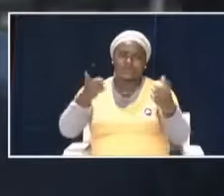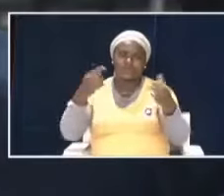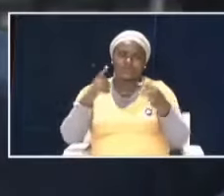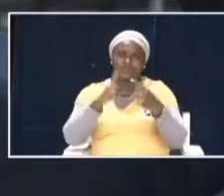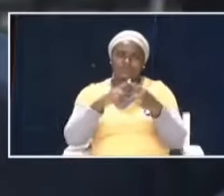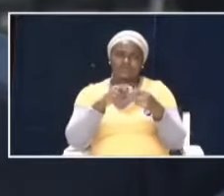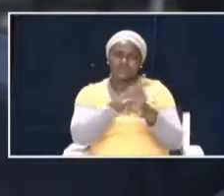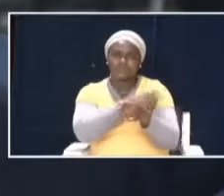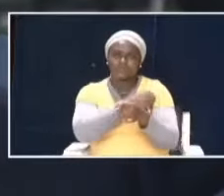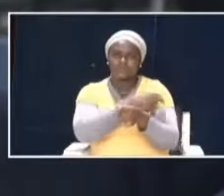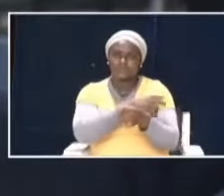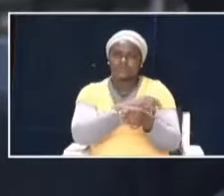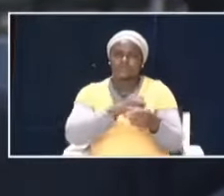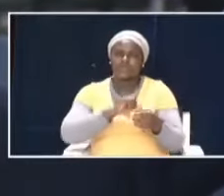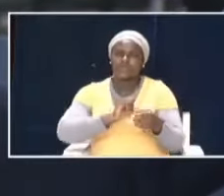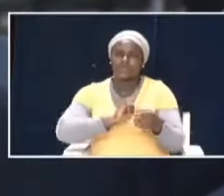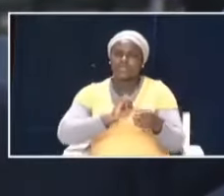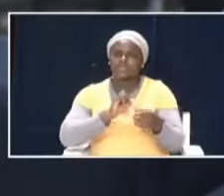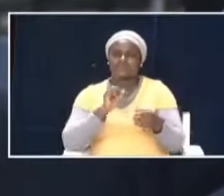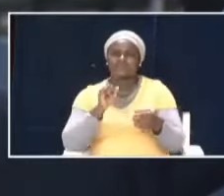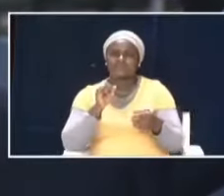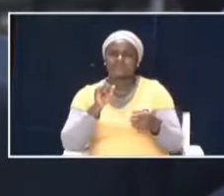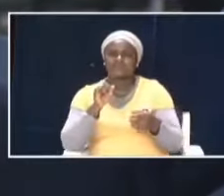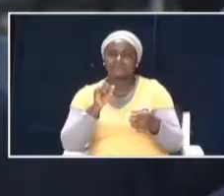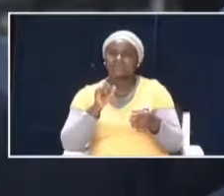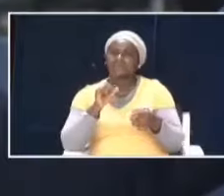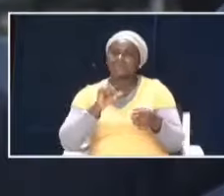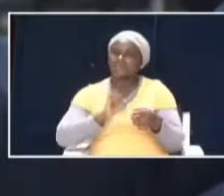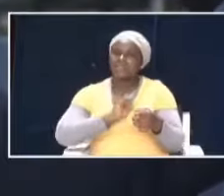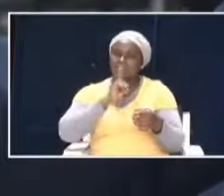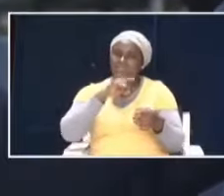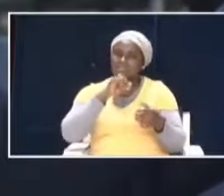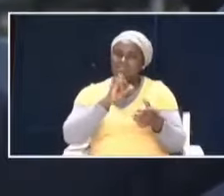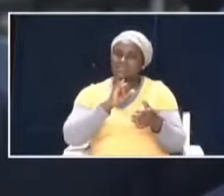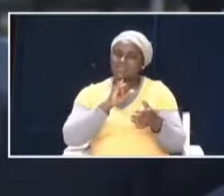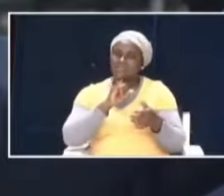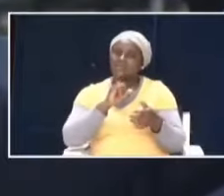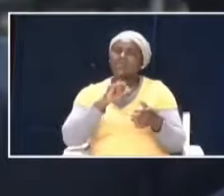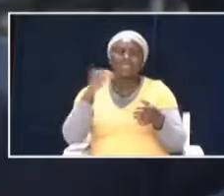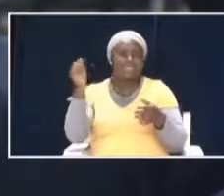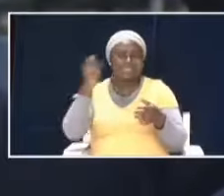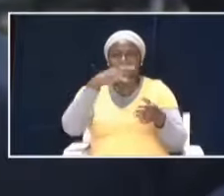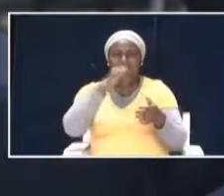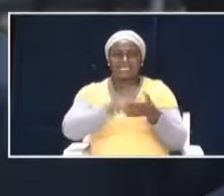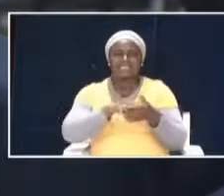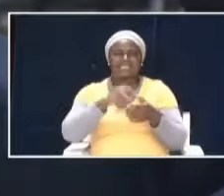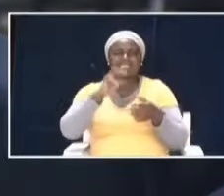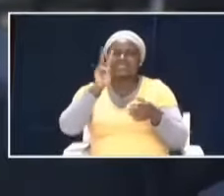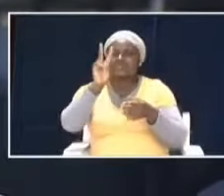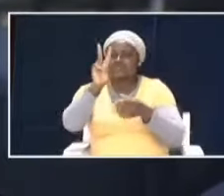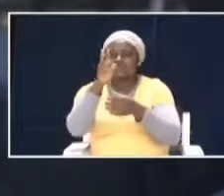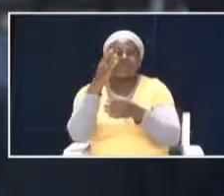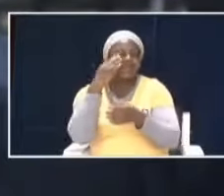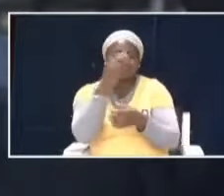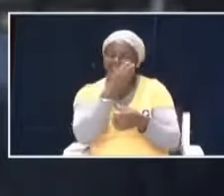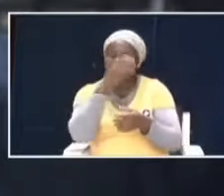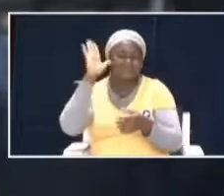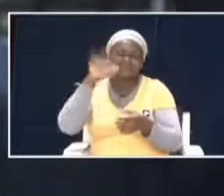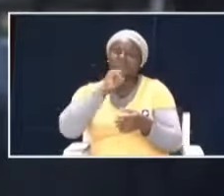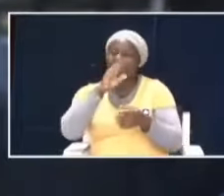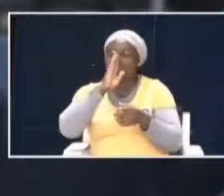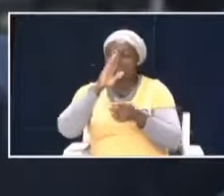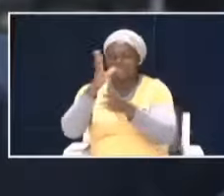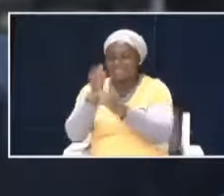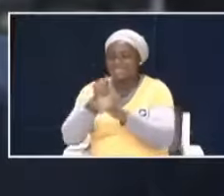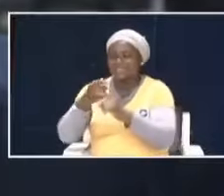am I owing you? And he said that the 2 handkerchiefs will not be taken away, that I must leave them in the hospital with them.